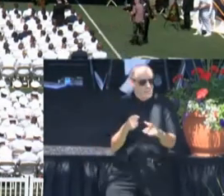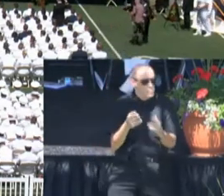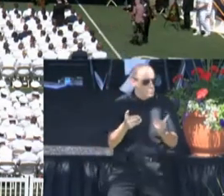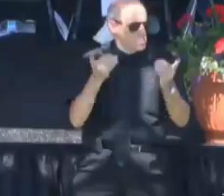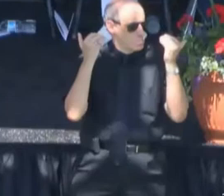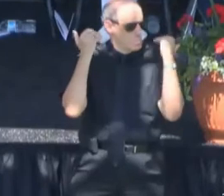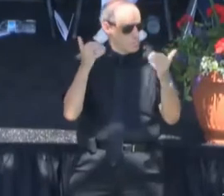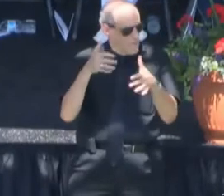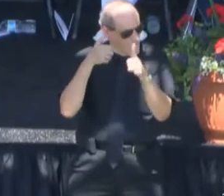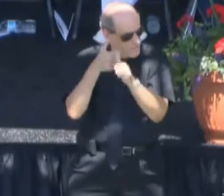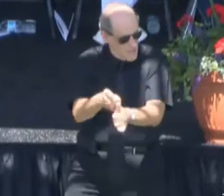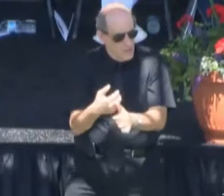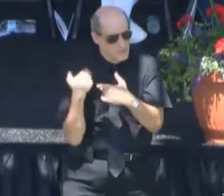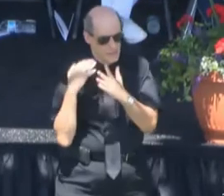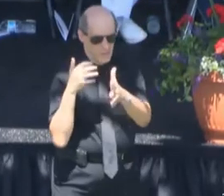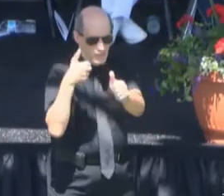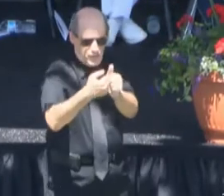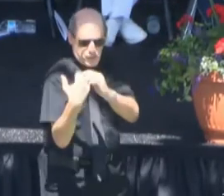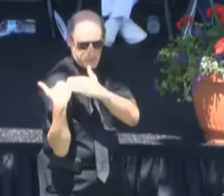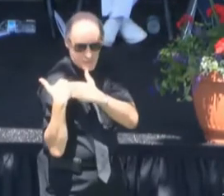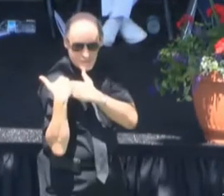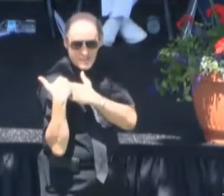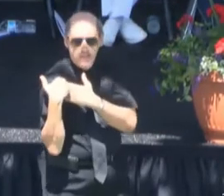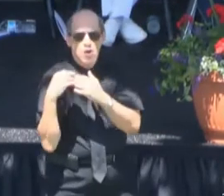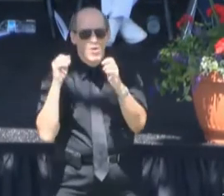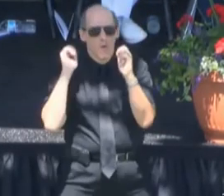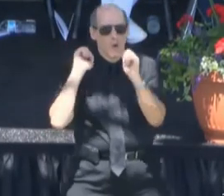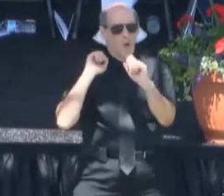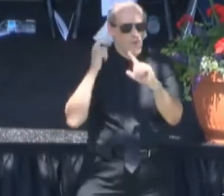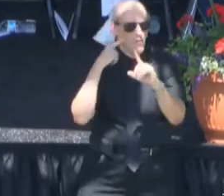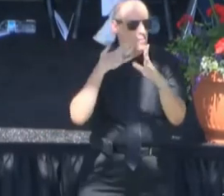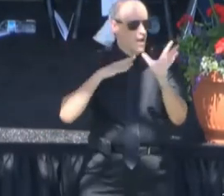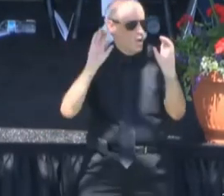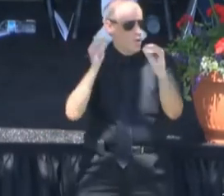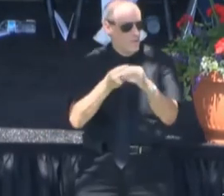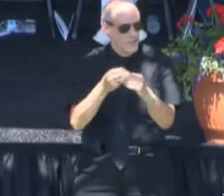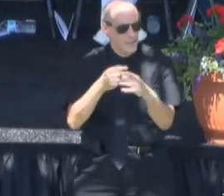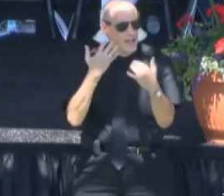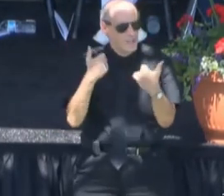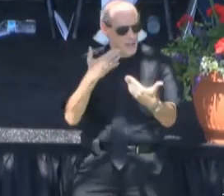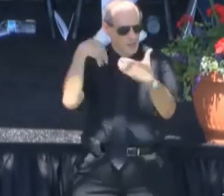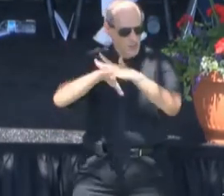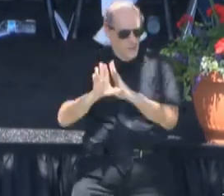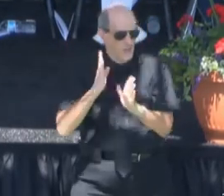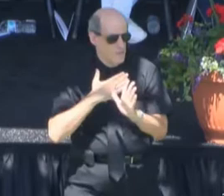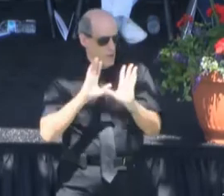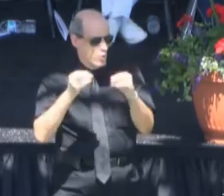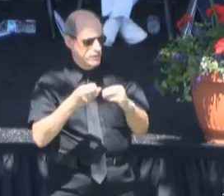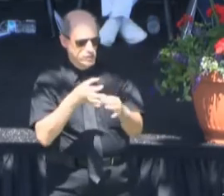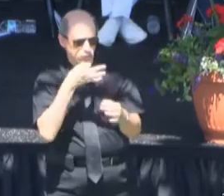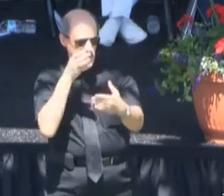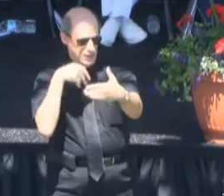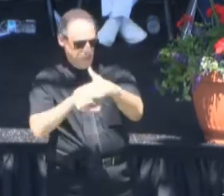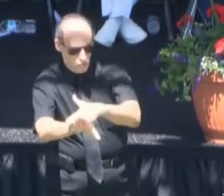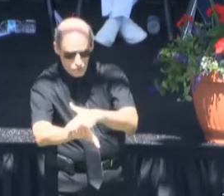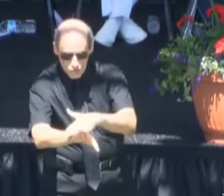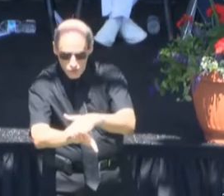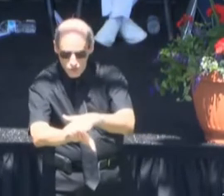discharge the duties of the office for which I'm about to enter.